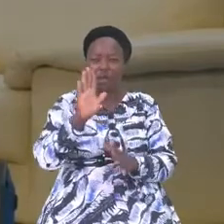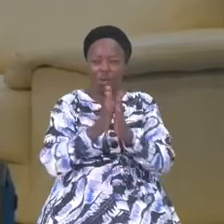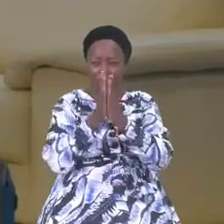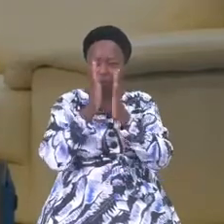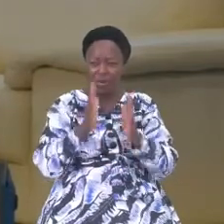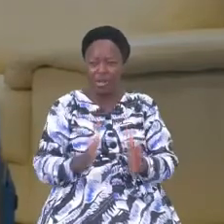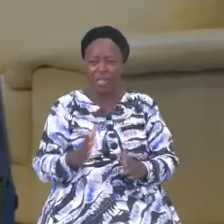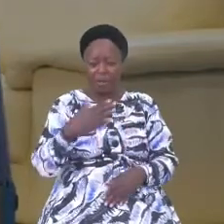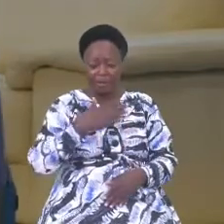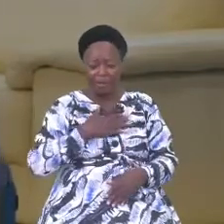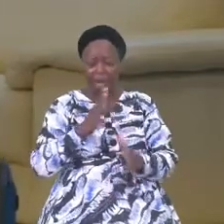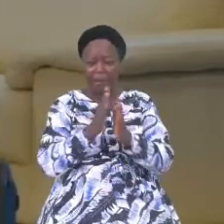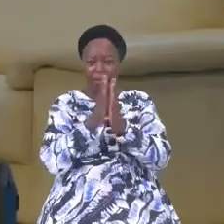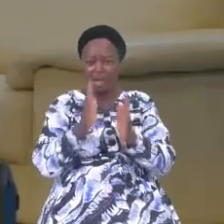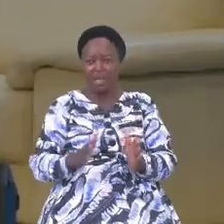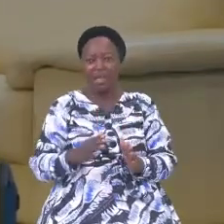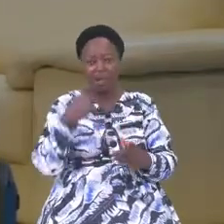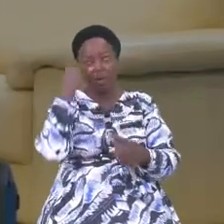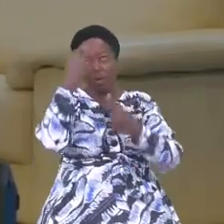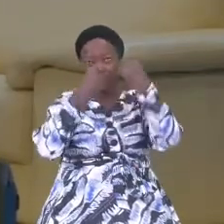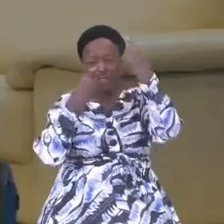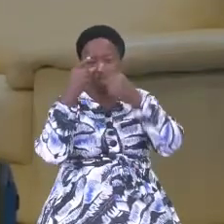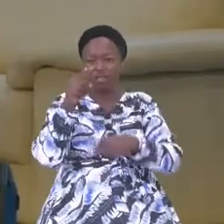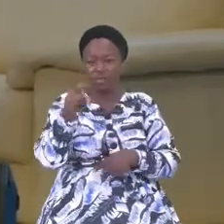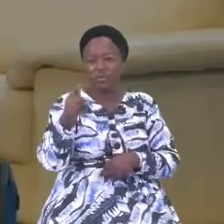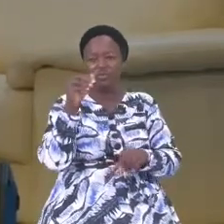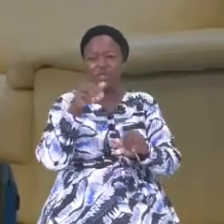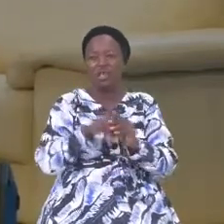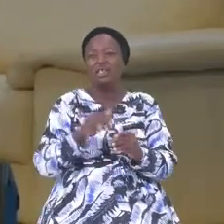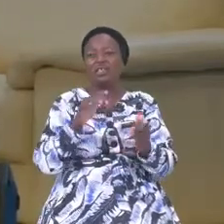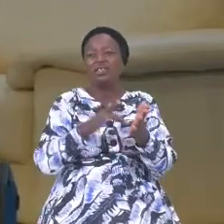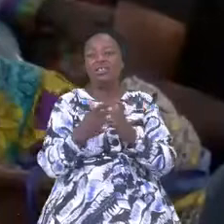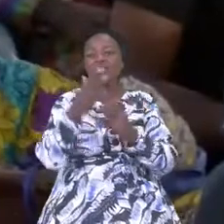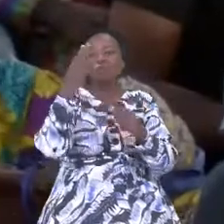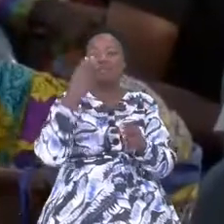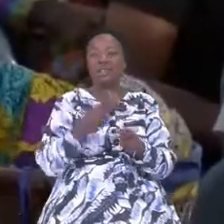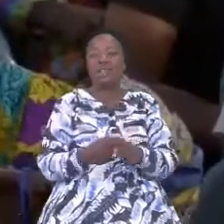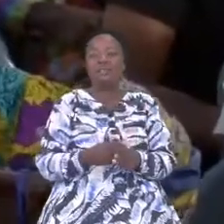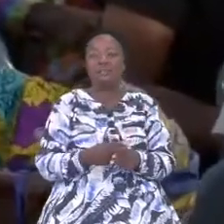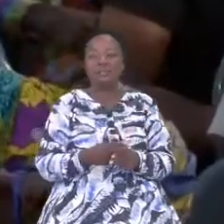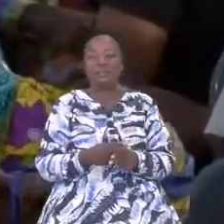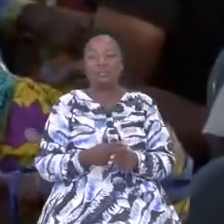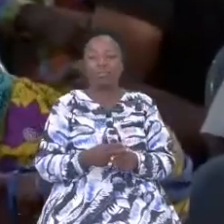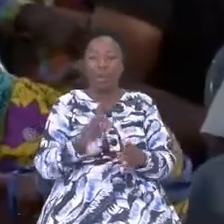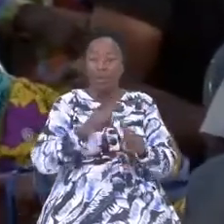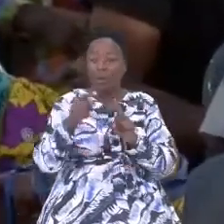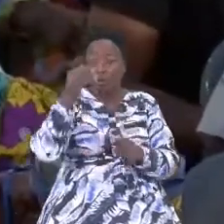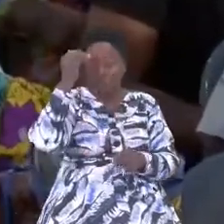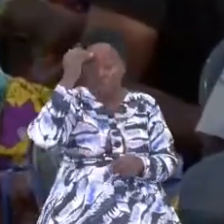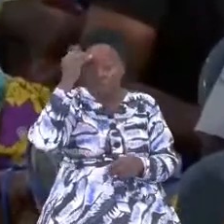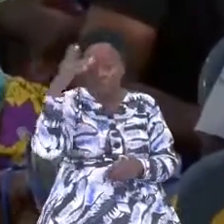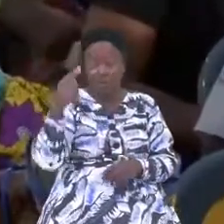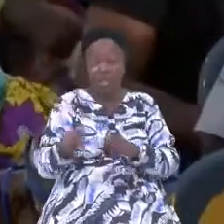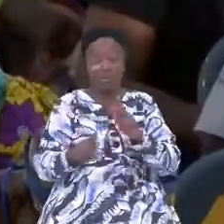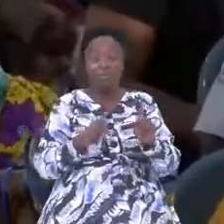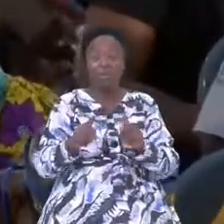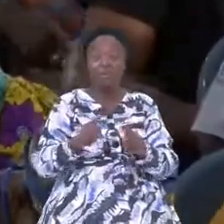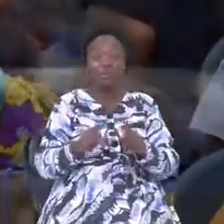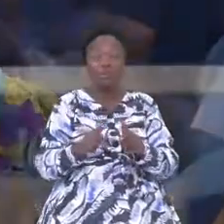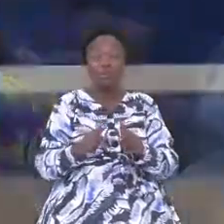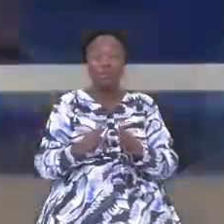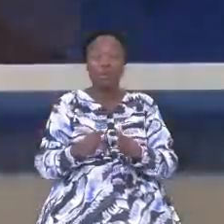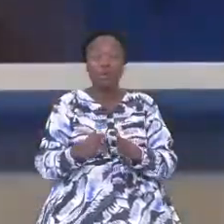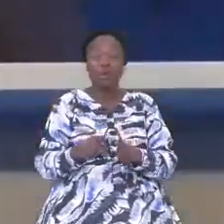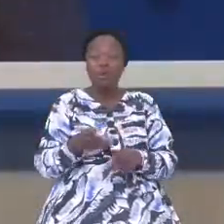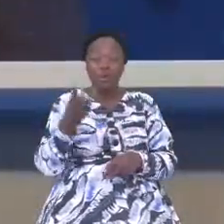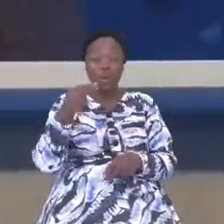prayer, my prayer concerning you in Jesus' name. But you know, the people opened up